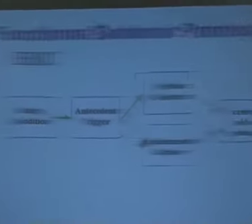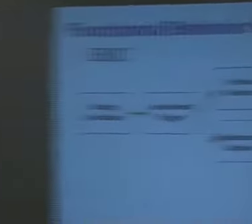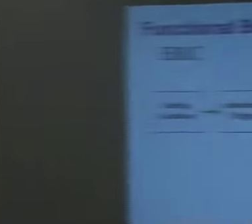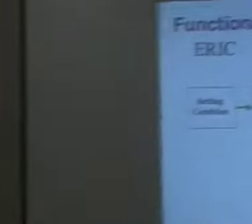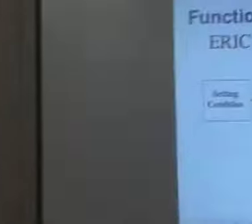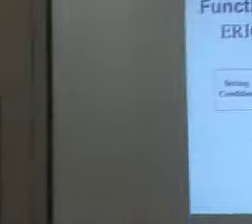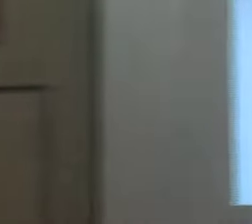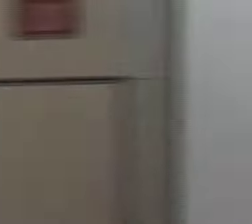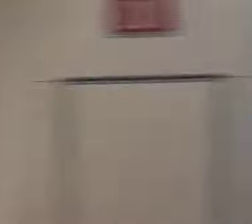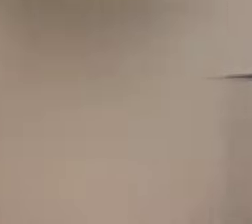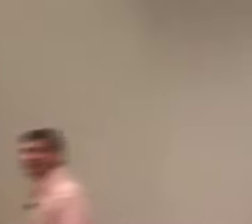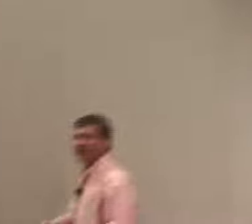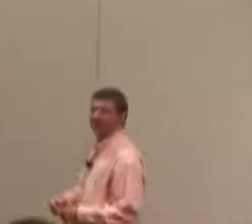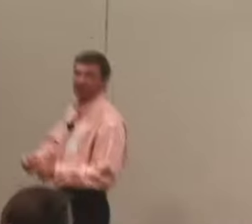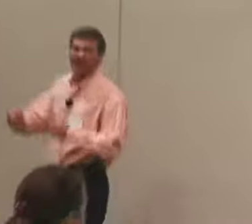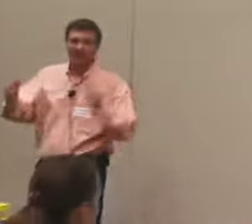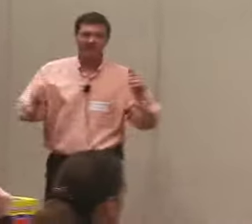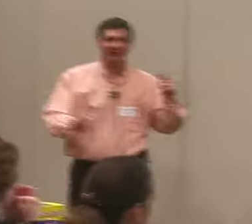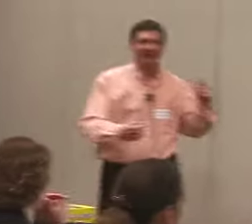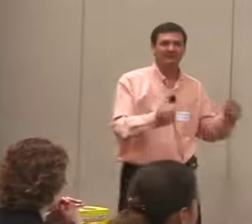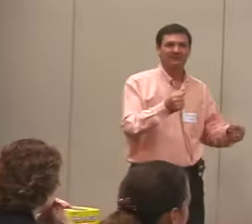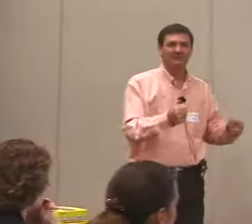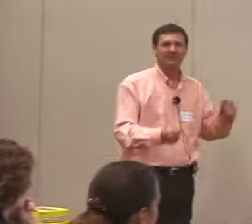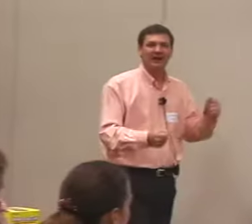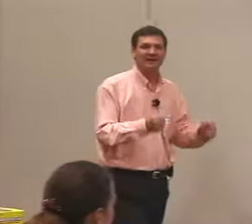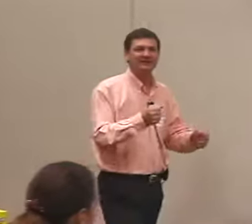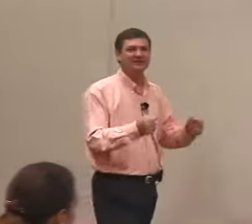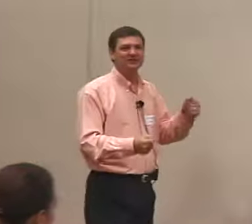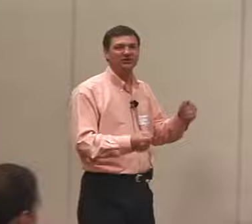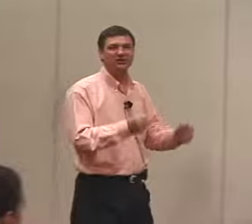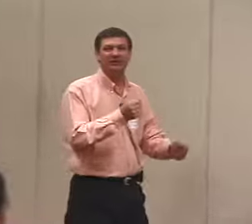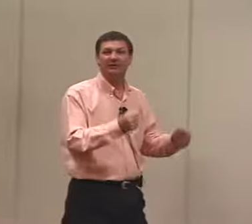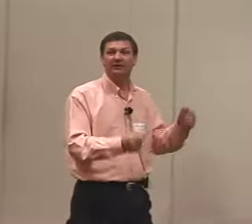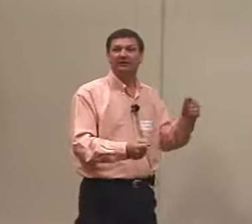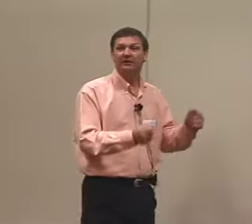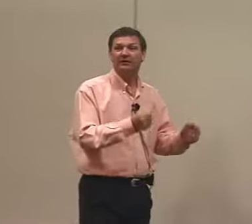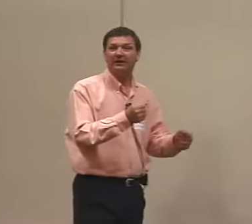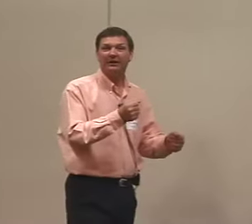road. And I go, hey, it's quiet work time. I need the teacher.